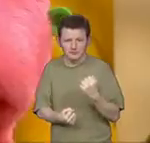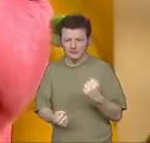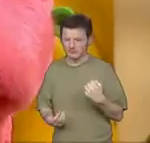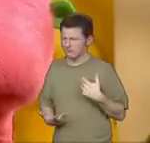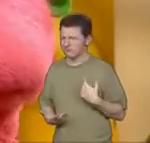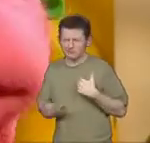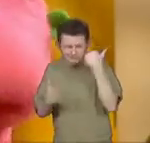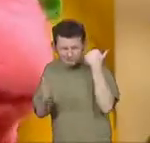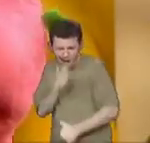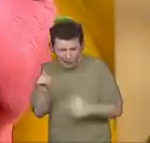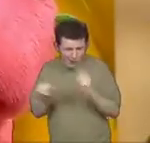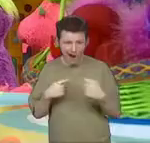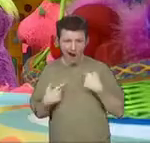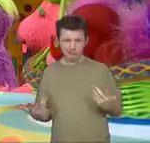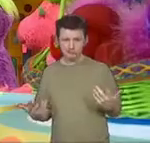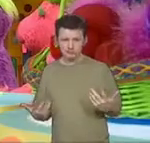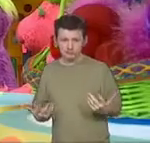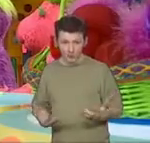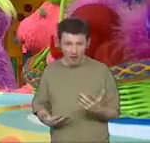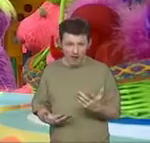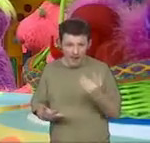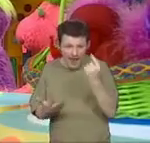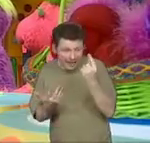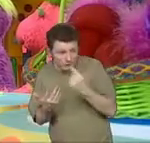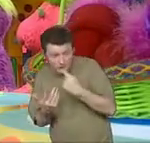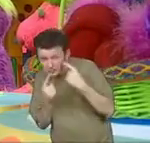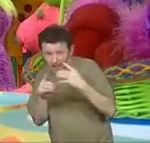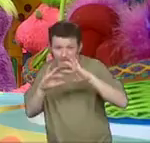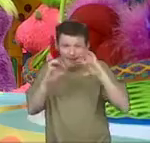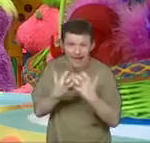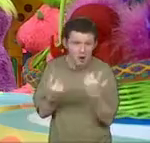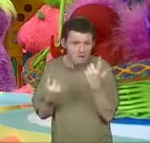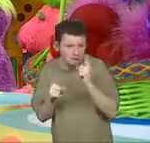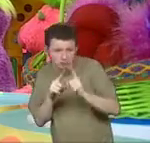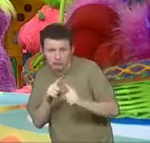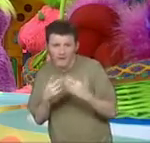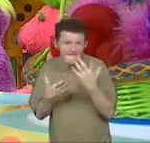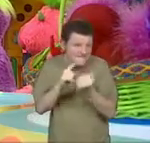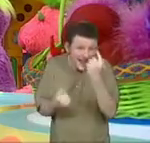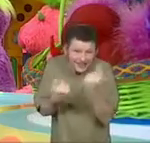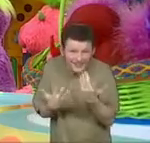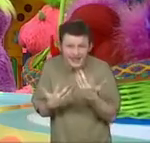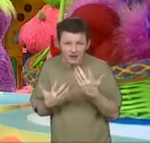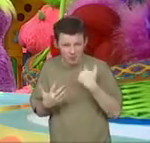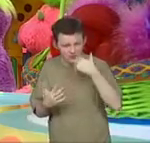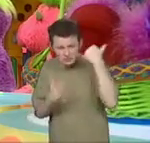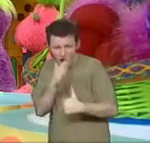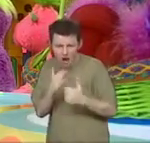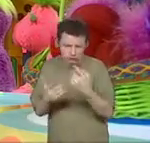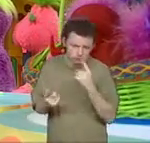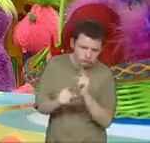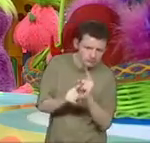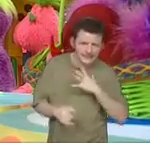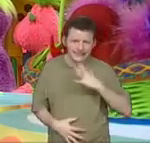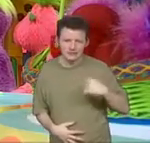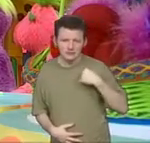out. So, where do we start? Right. Let me have a little look on Hoobnet to see if I can find anything about Tiddly